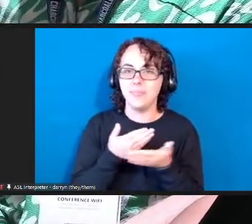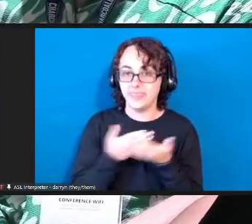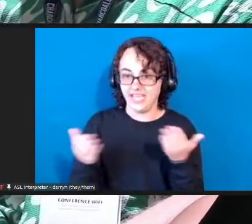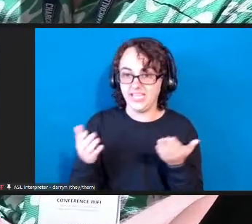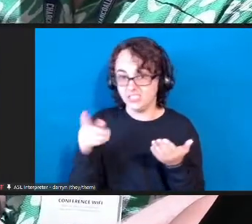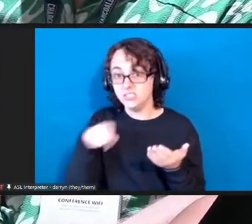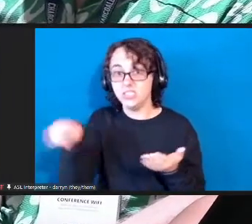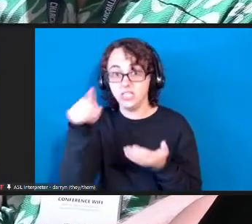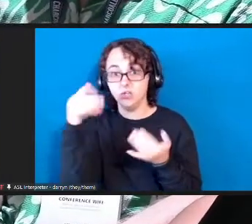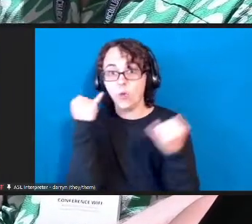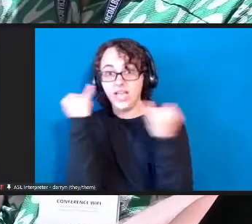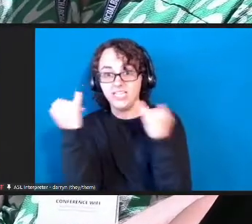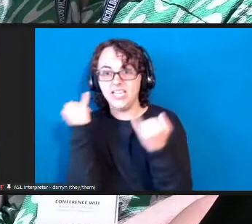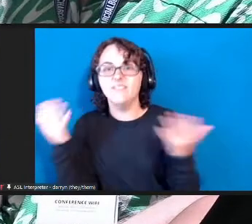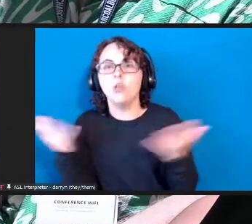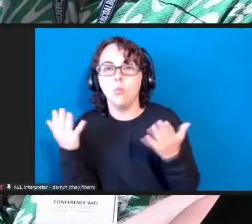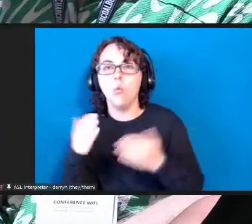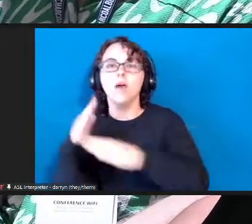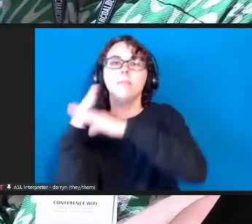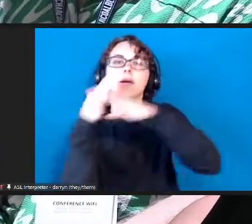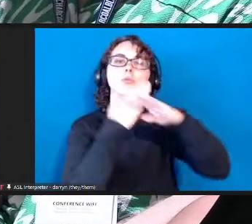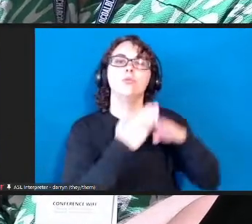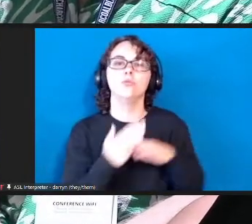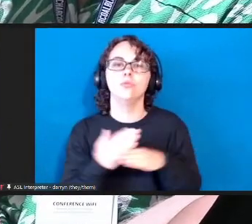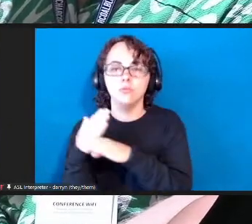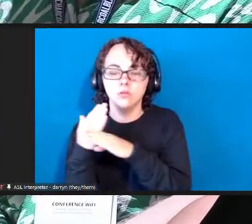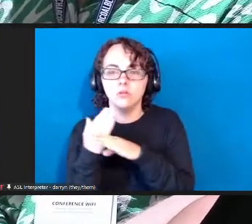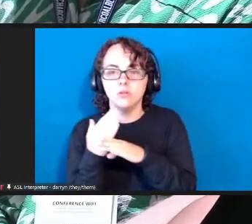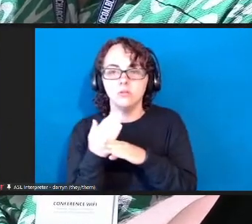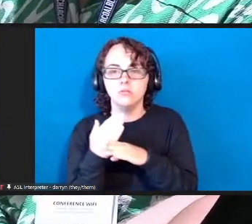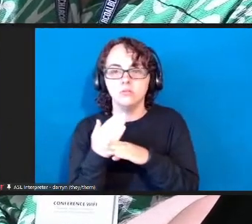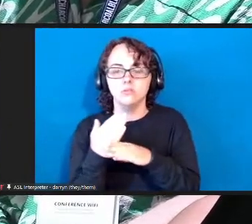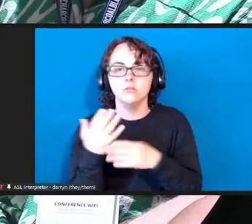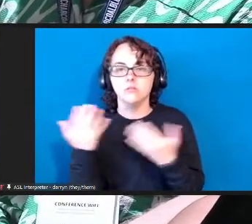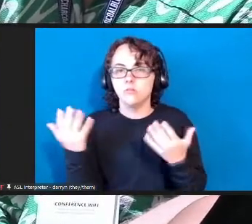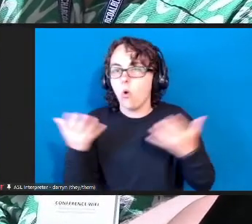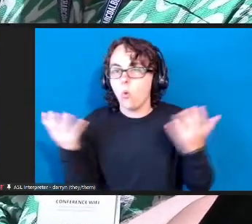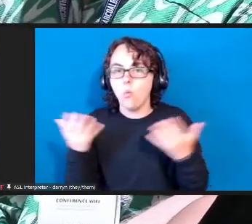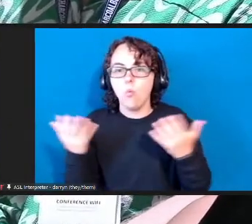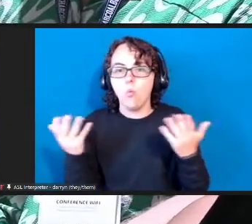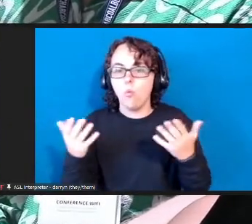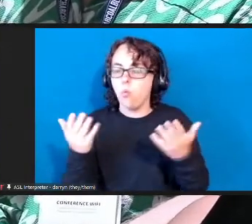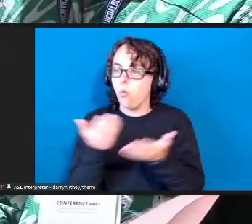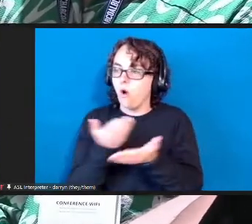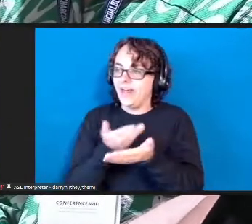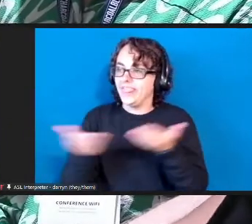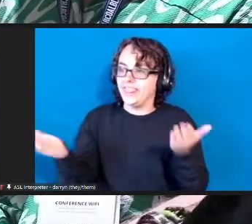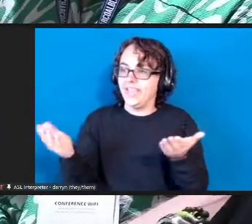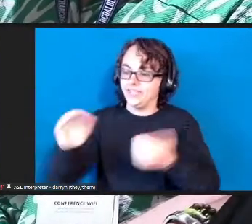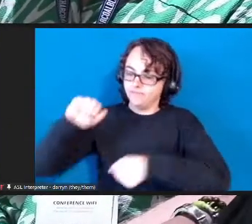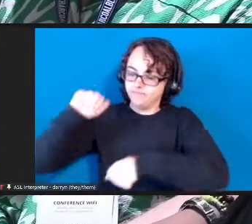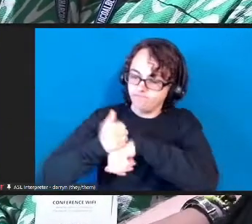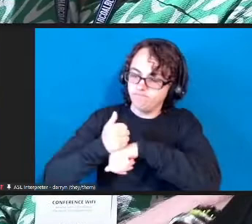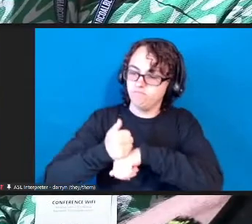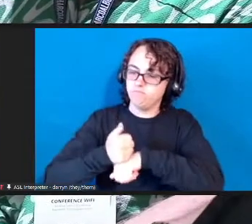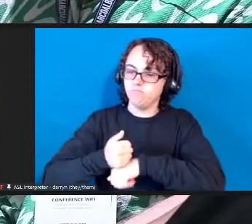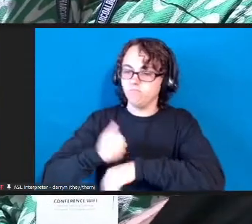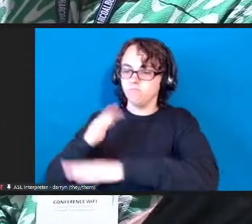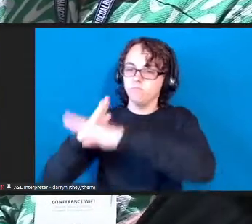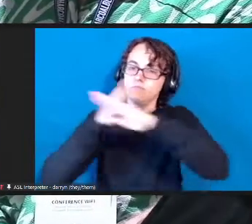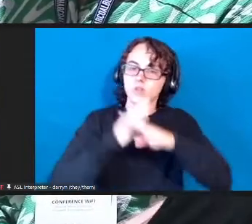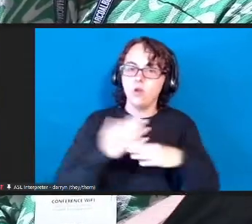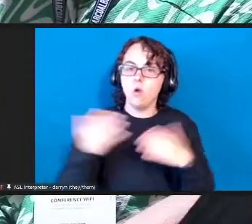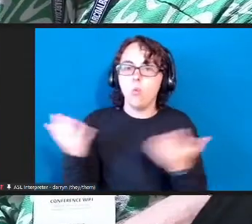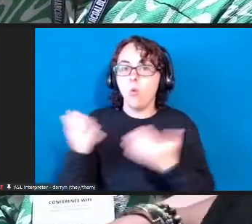in the way of these things happening. What are the things that are instituting or causing some of the feelings that